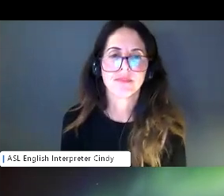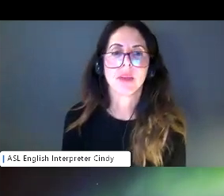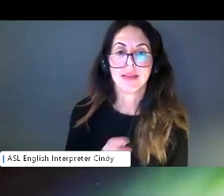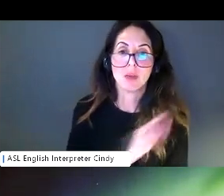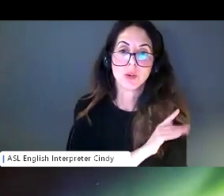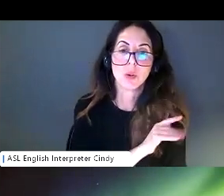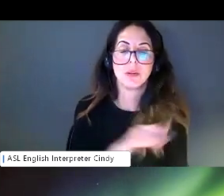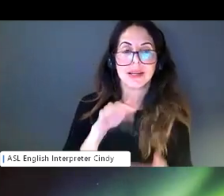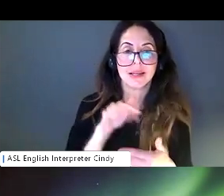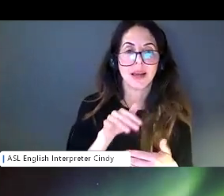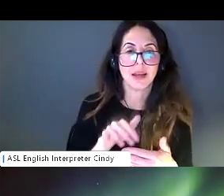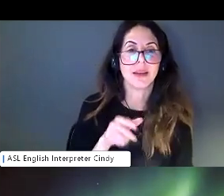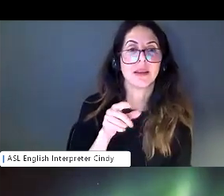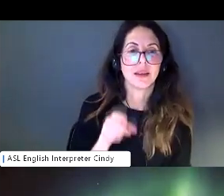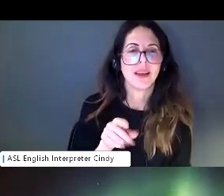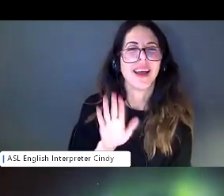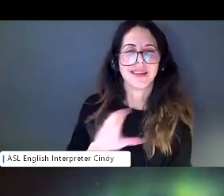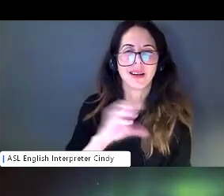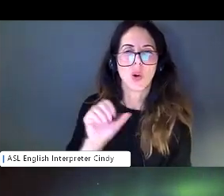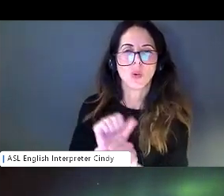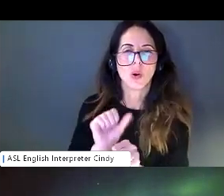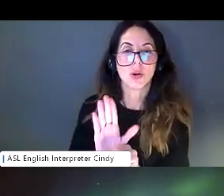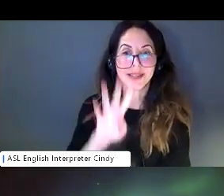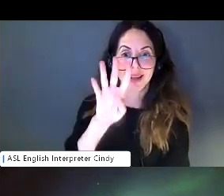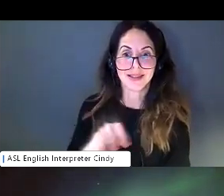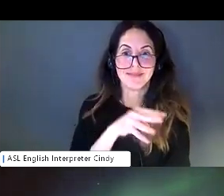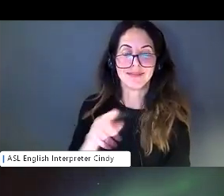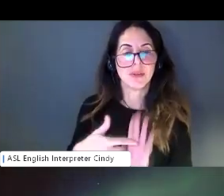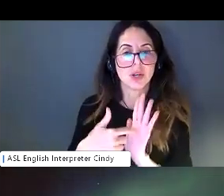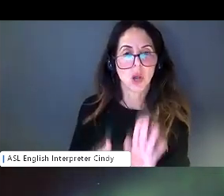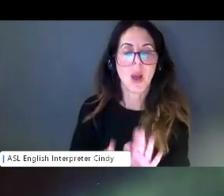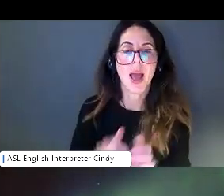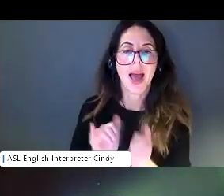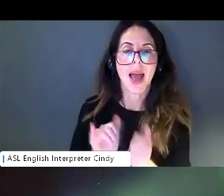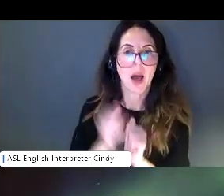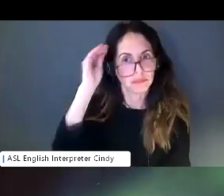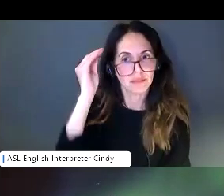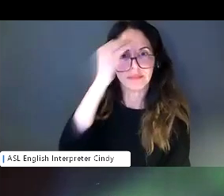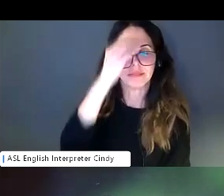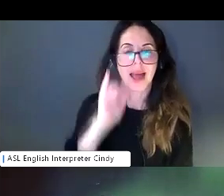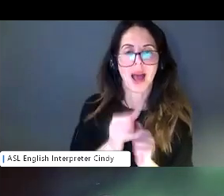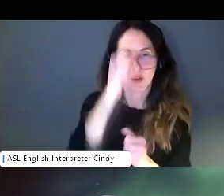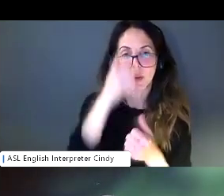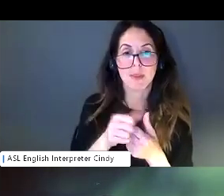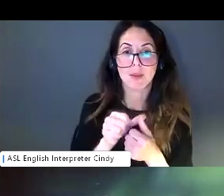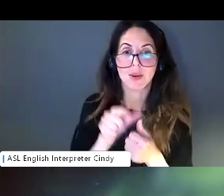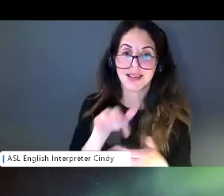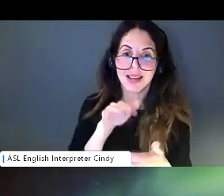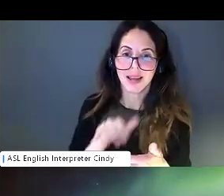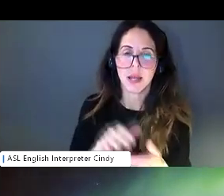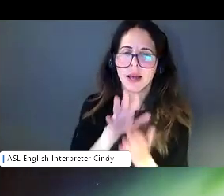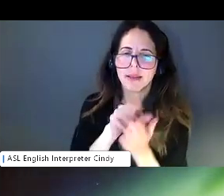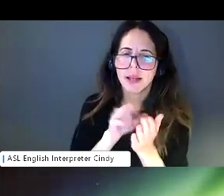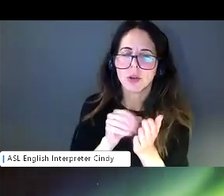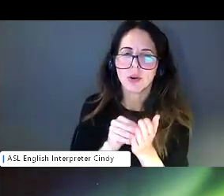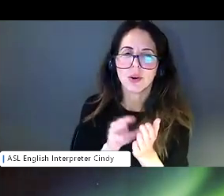by Neuwenhuis and colleagues really kind of shows the differences in memory recall. So this study, they had them learn long lists of